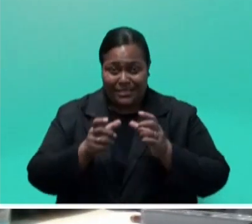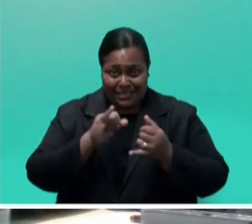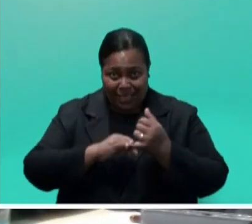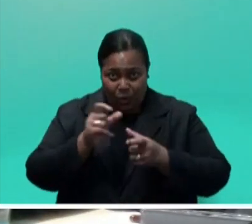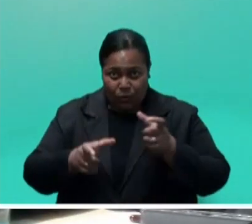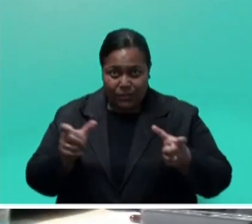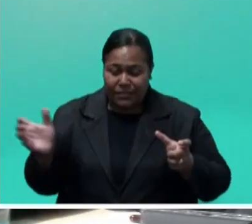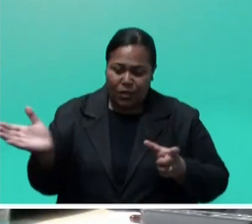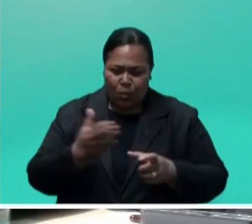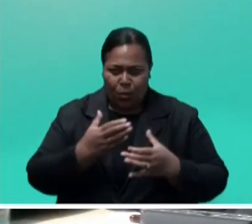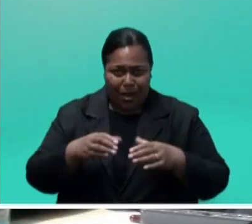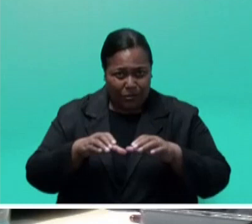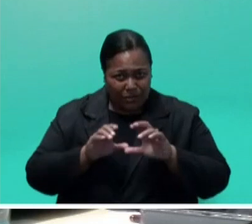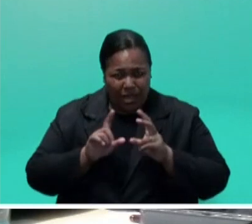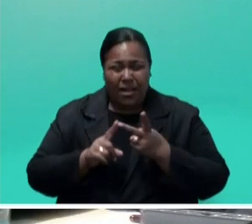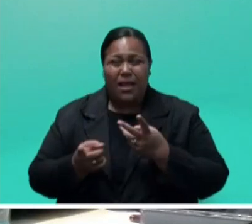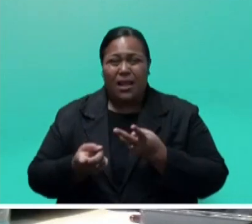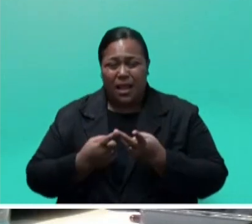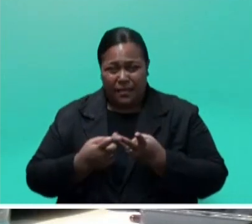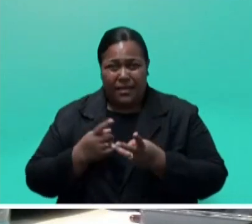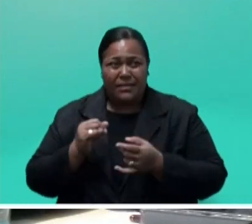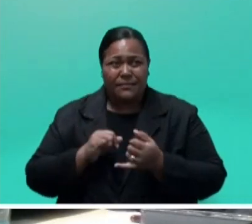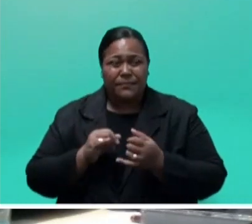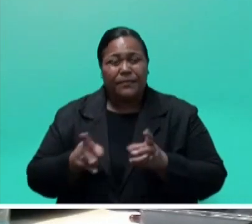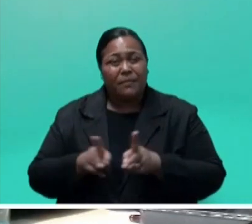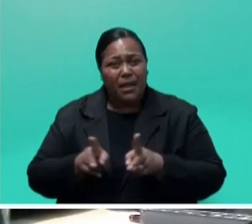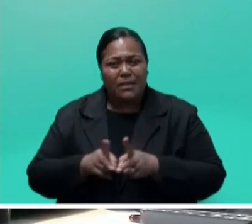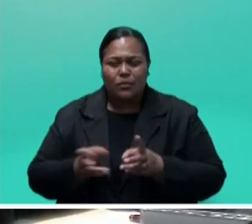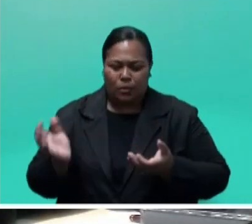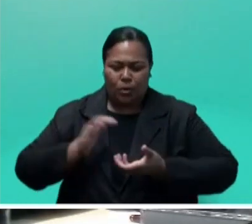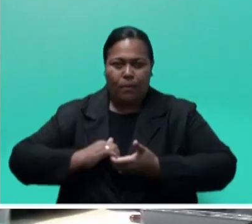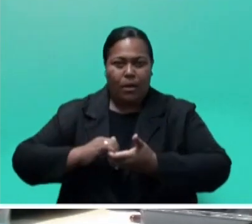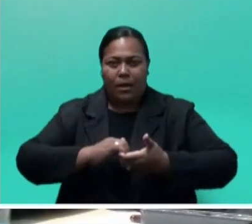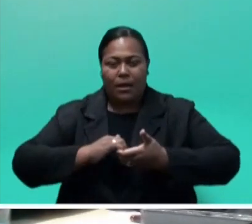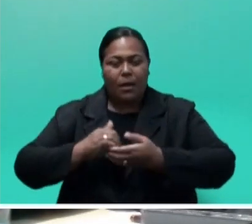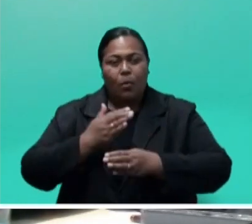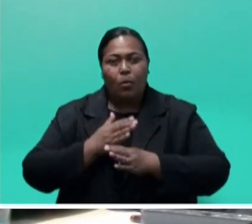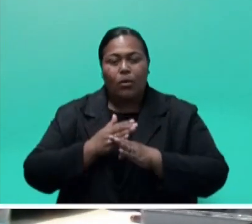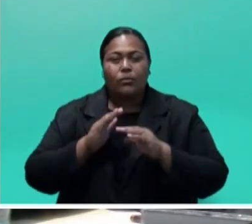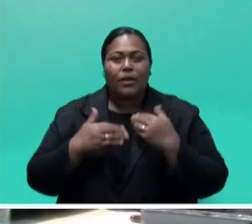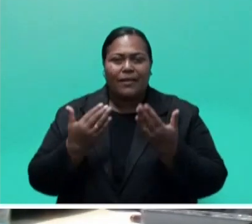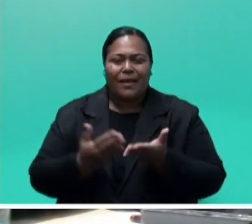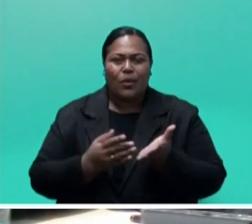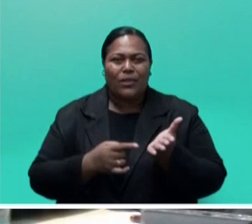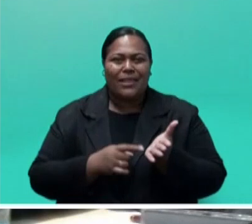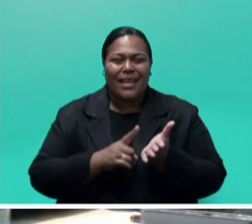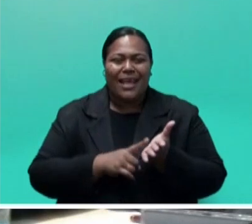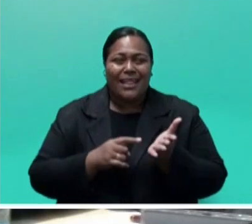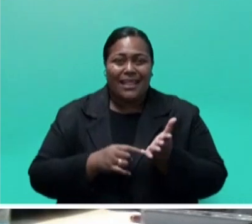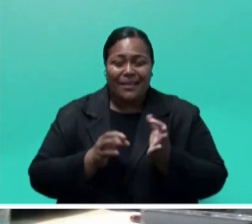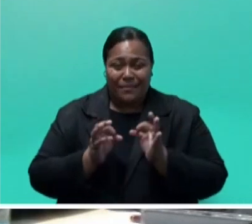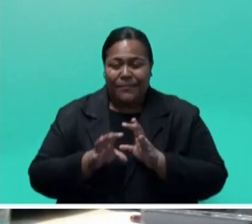Growers Council, Sugarcane Growers Fund, have been working in close collaboration with ILTTB to assist both the